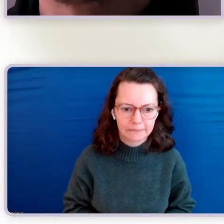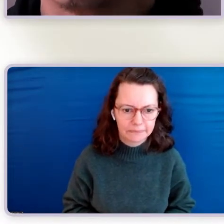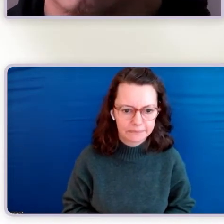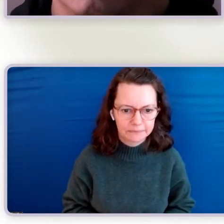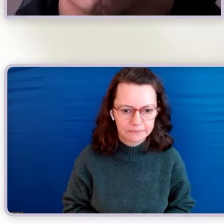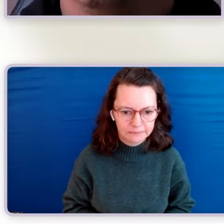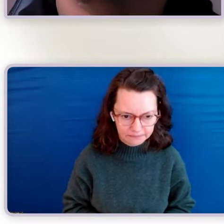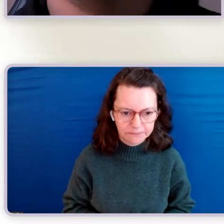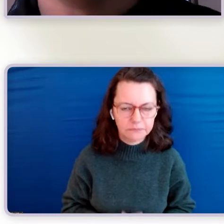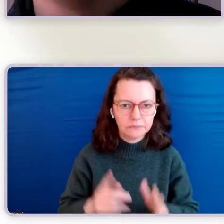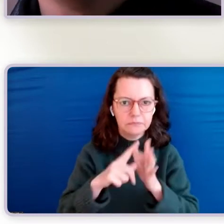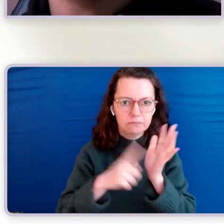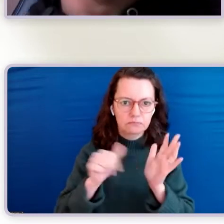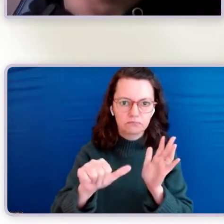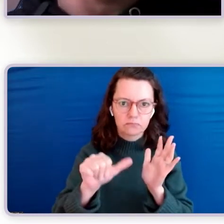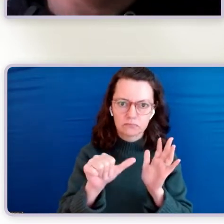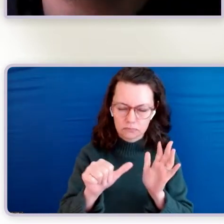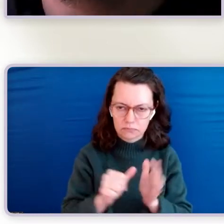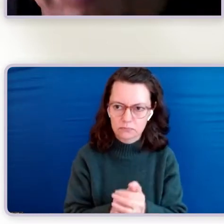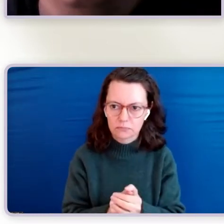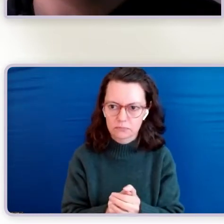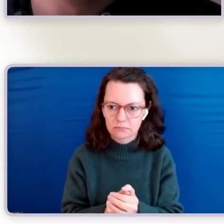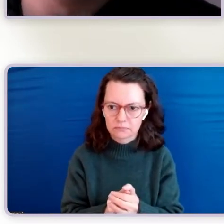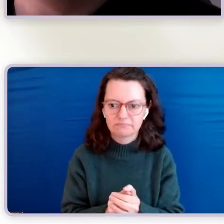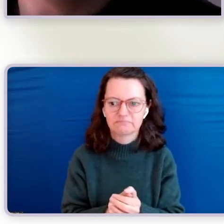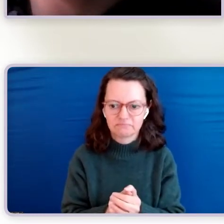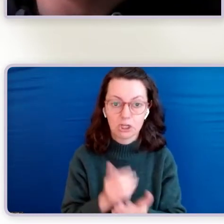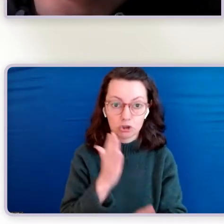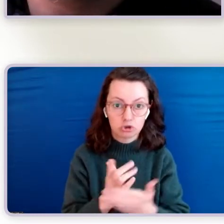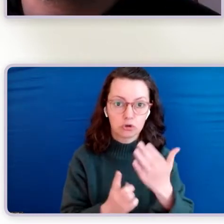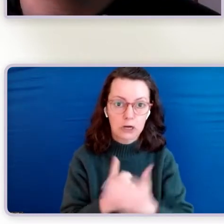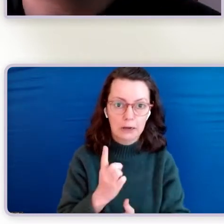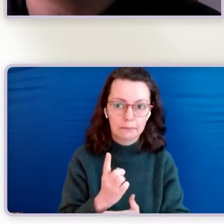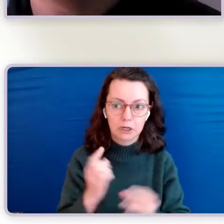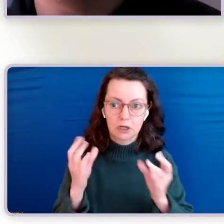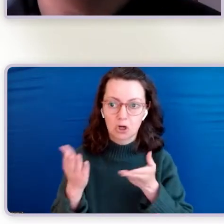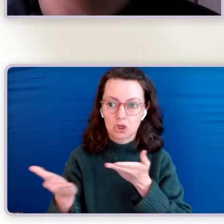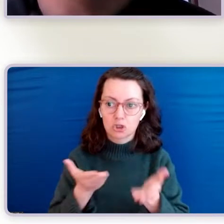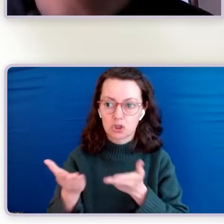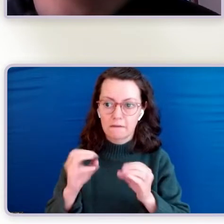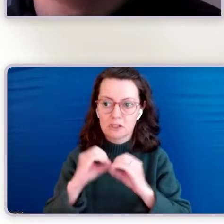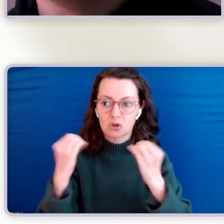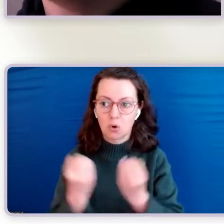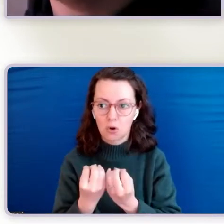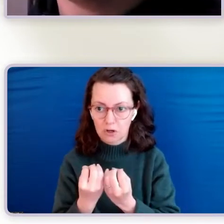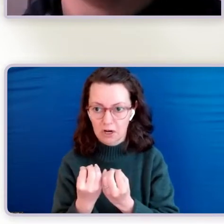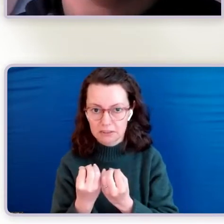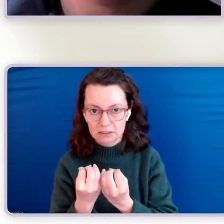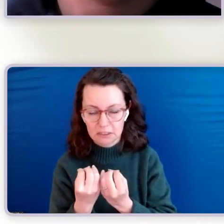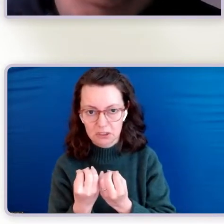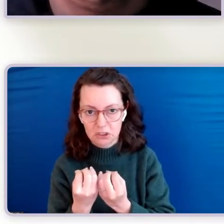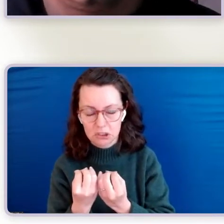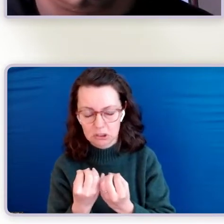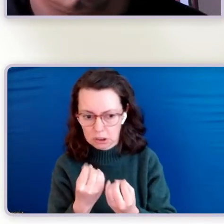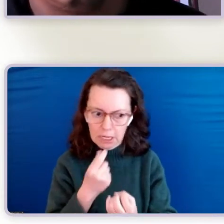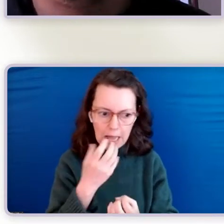Yes, I think that there were some particular approaches from some services around, and I think, Tennille, you touched on that as well